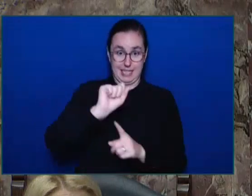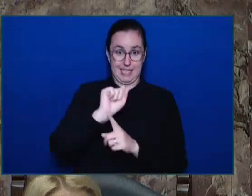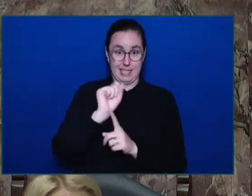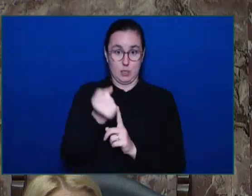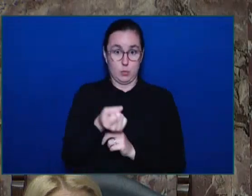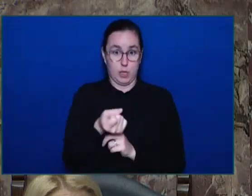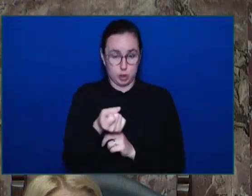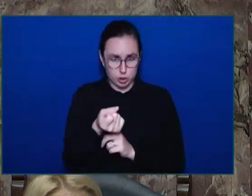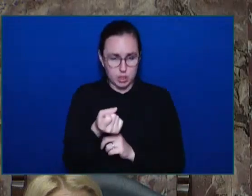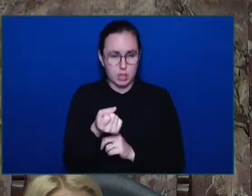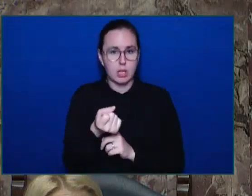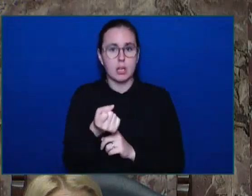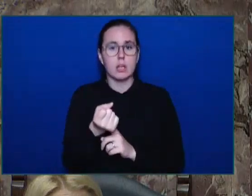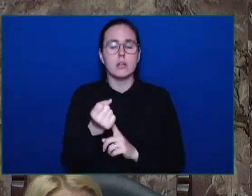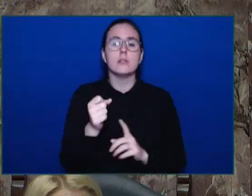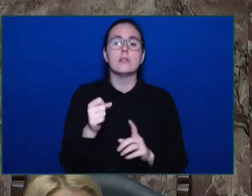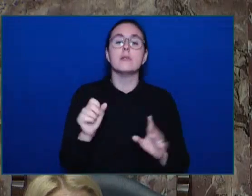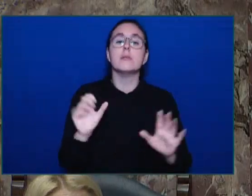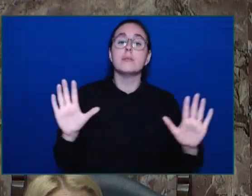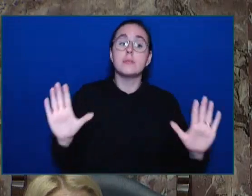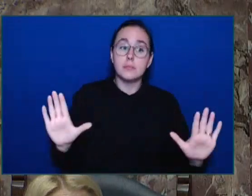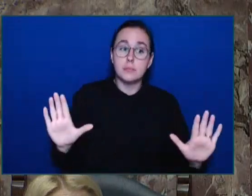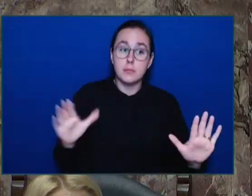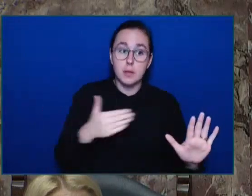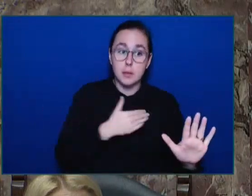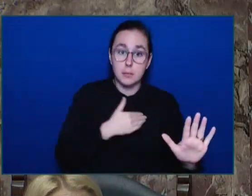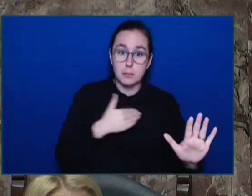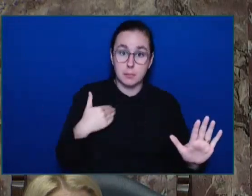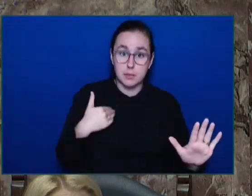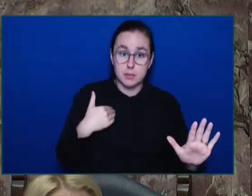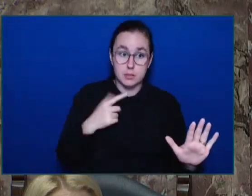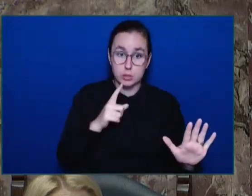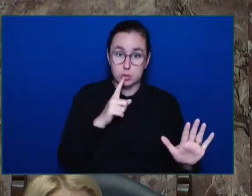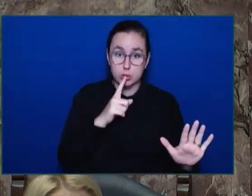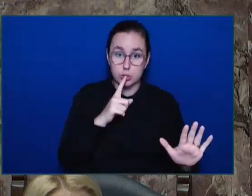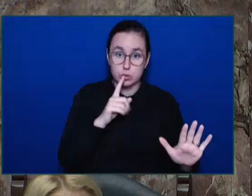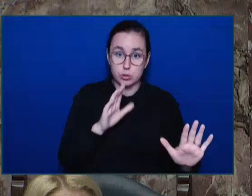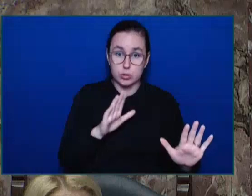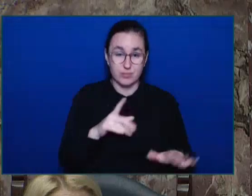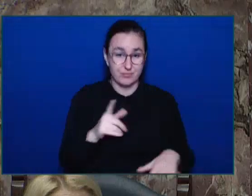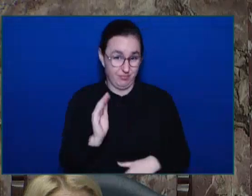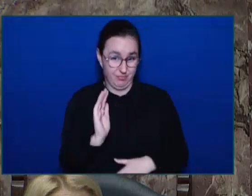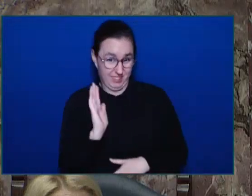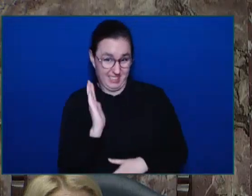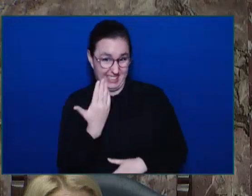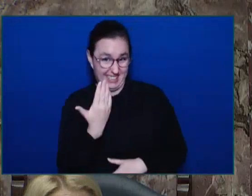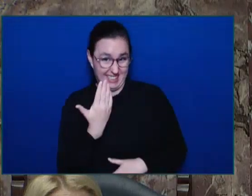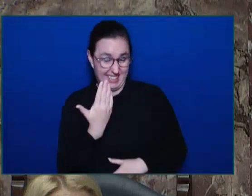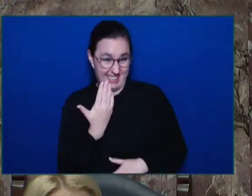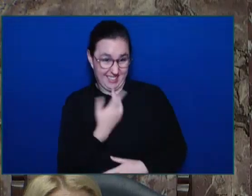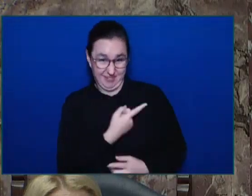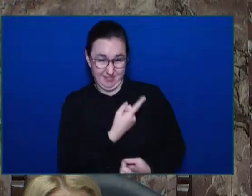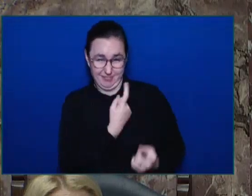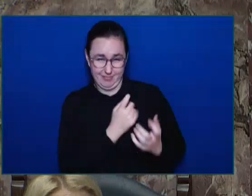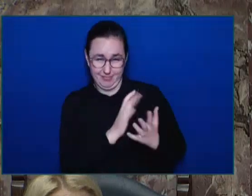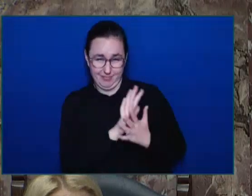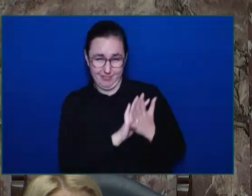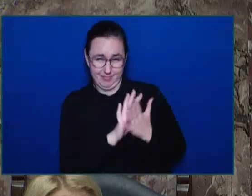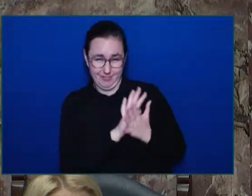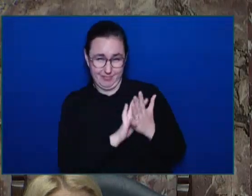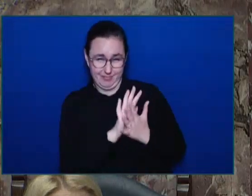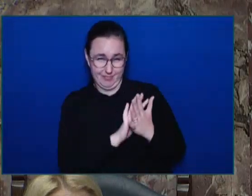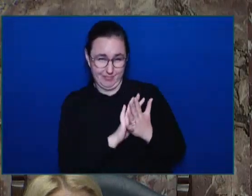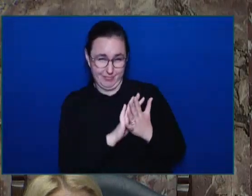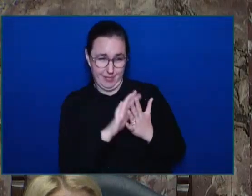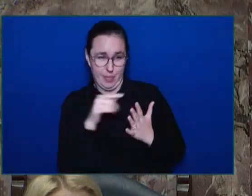obfuscate the issue here. Please. Minister will continue. And the issue here is that we